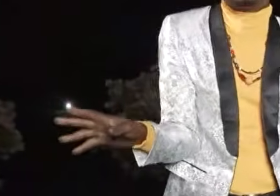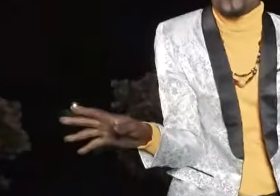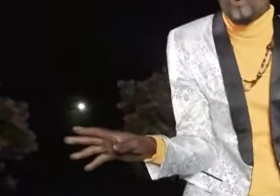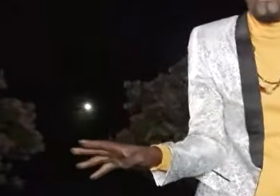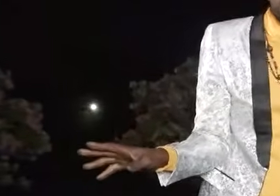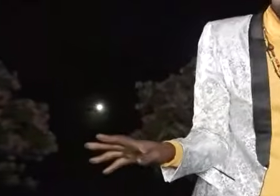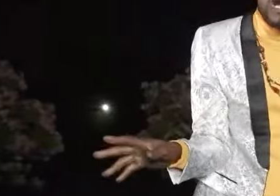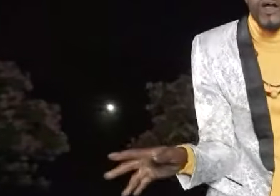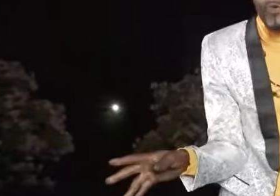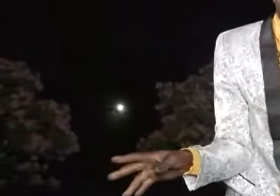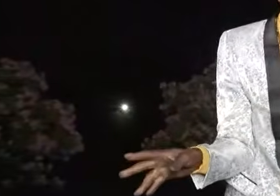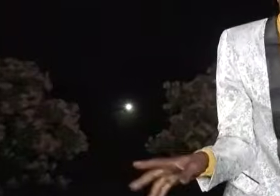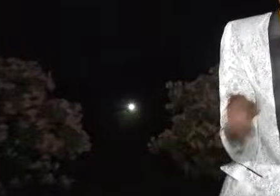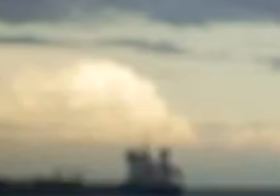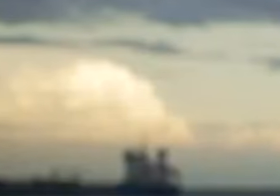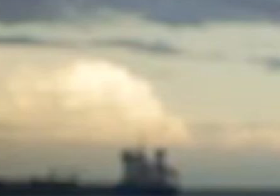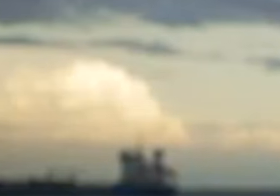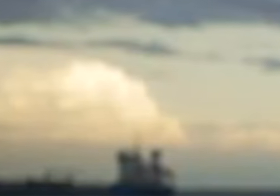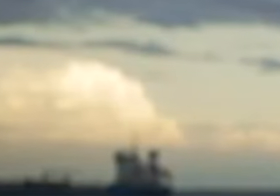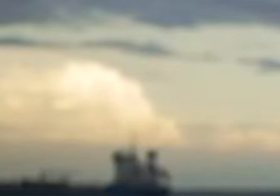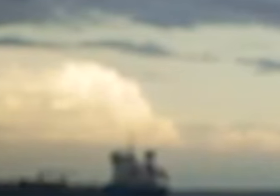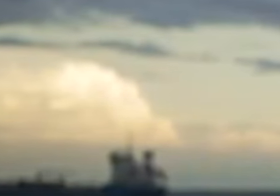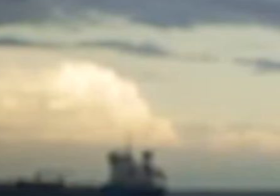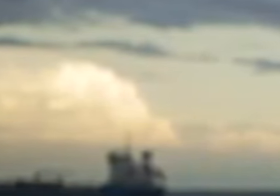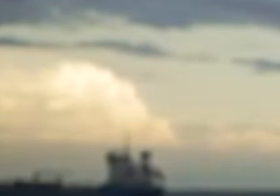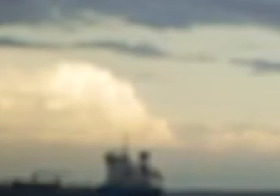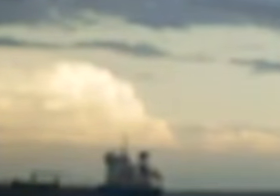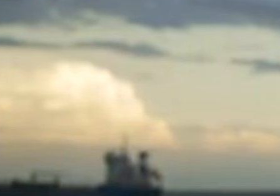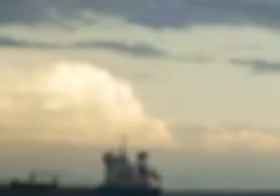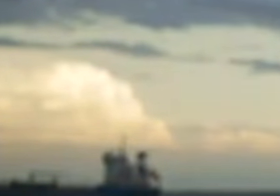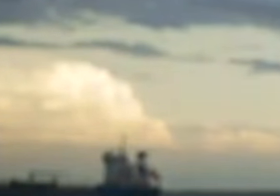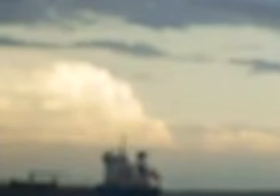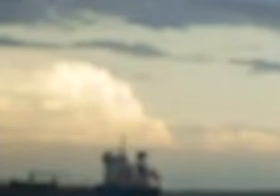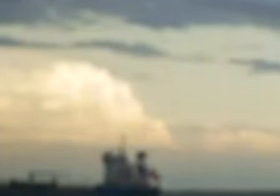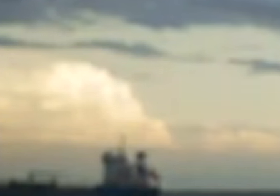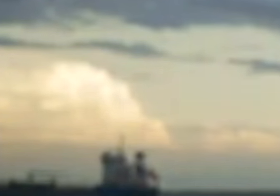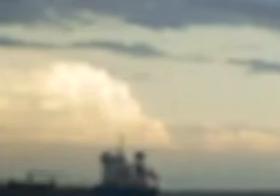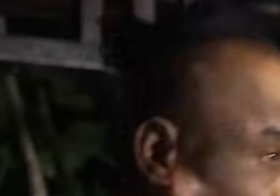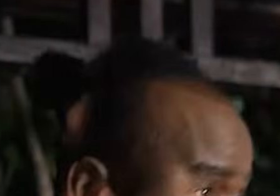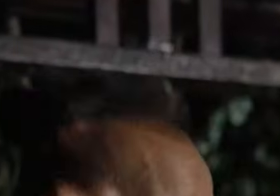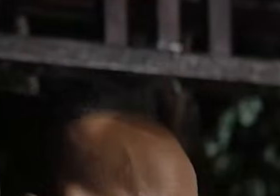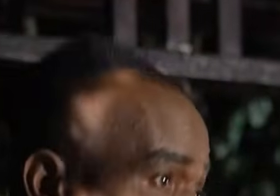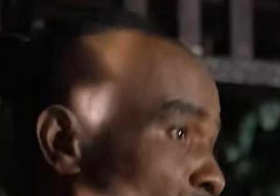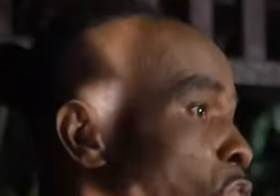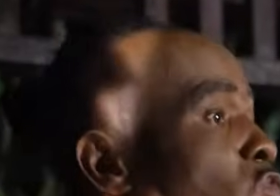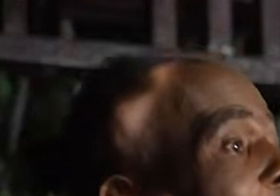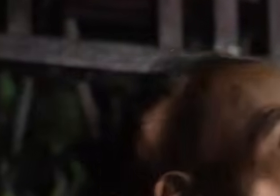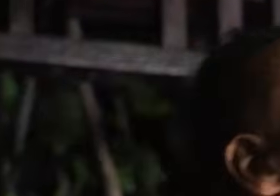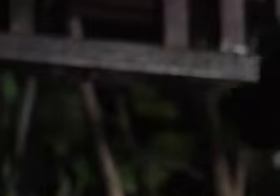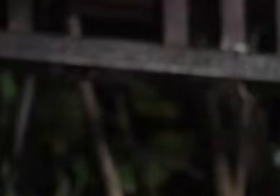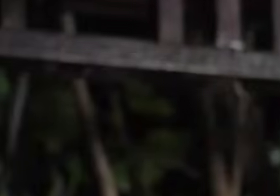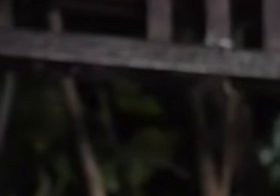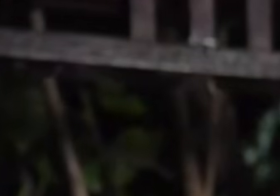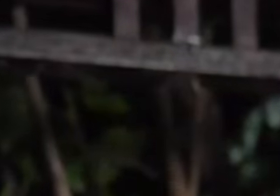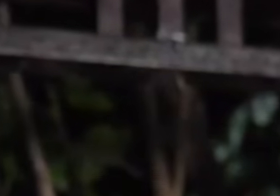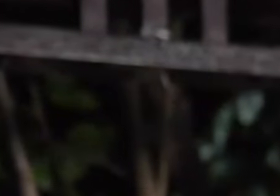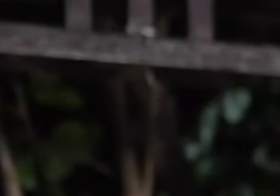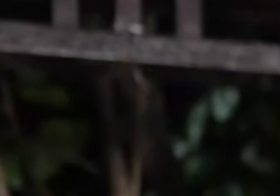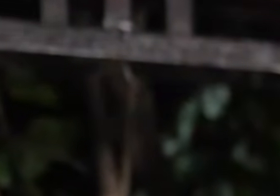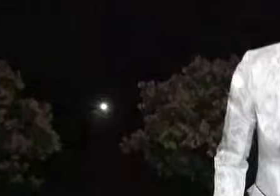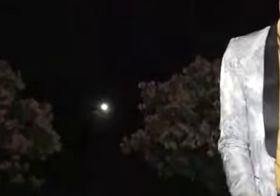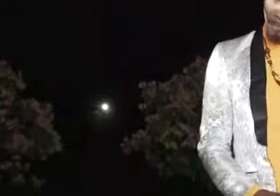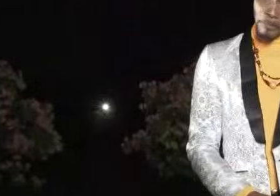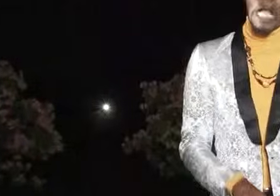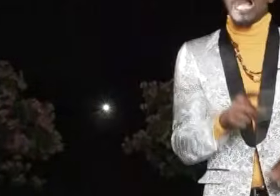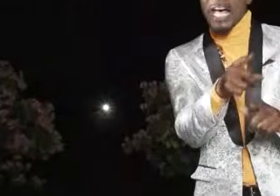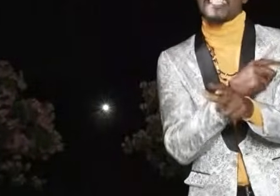fatten fall for mongoose. So if you ever diss those teeth, you might lose. It better you try to humble